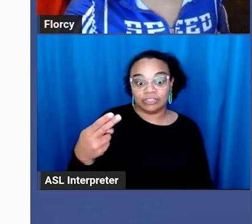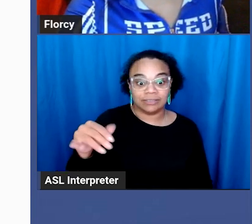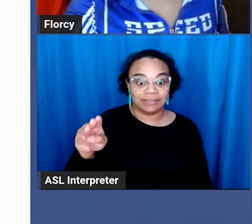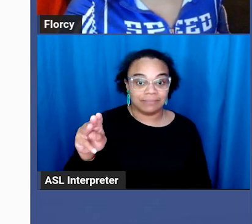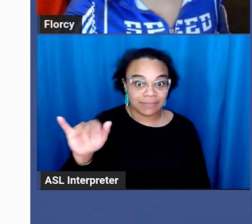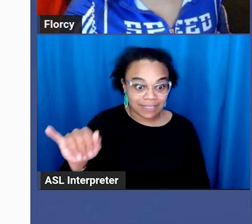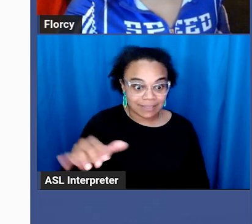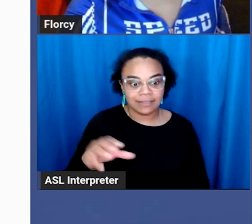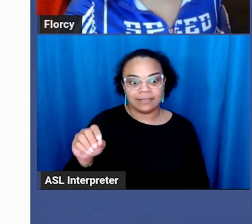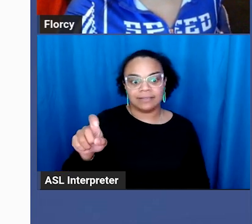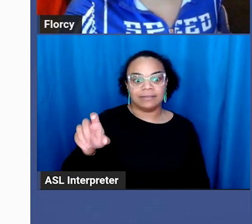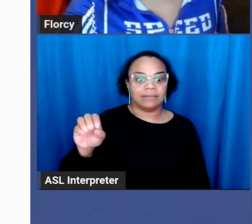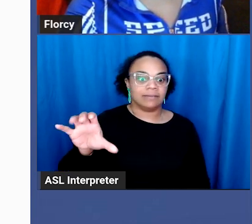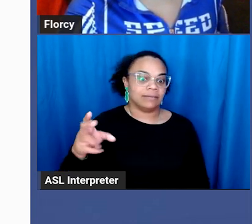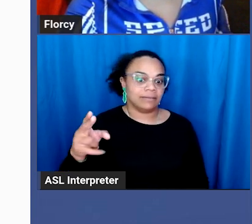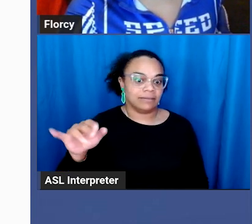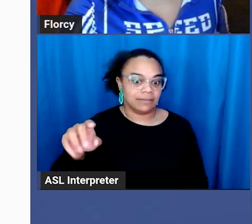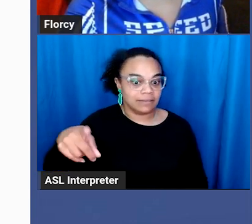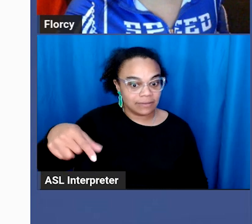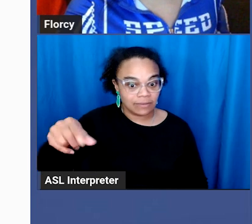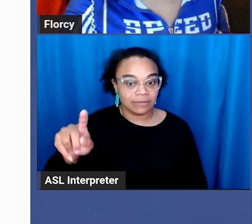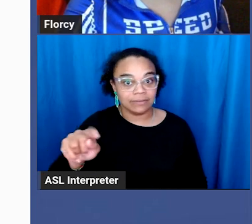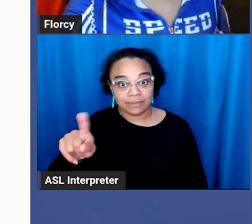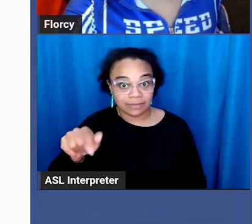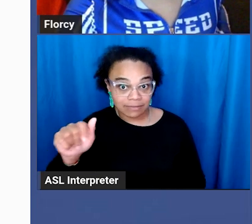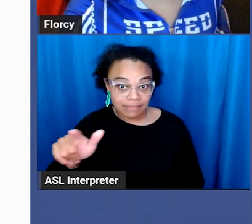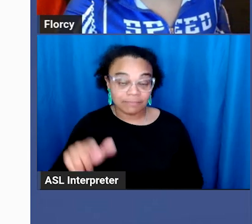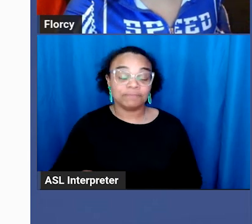different pantheons, different religions, voodoo,